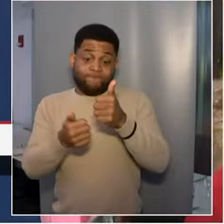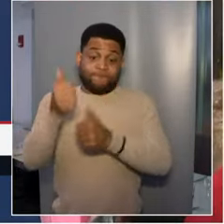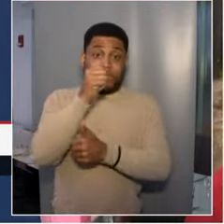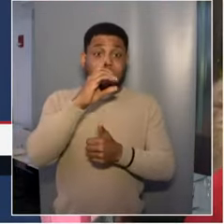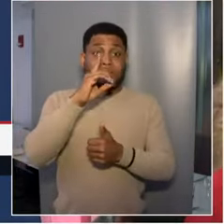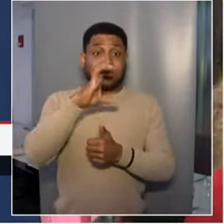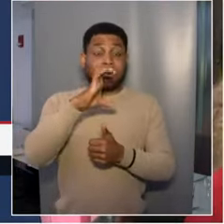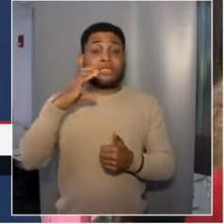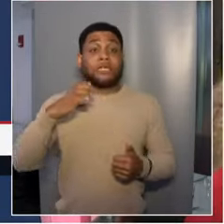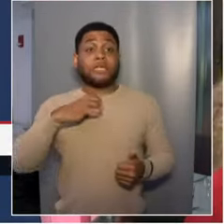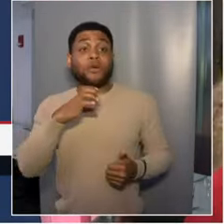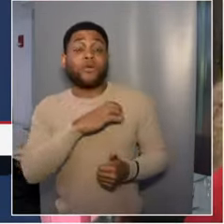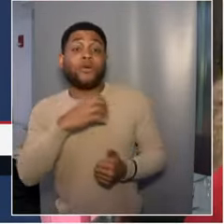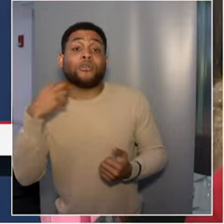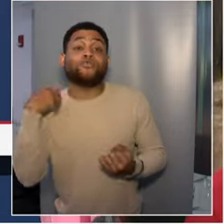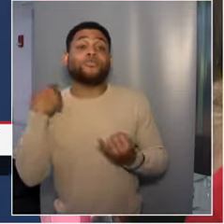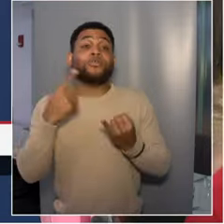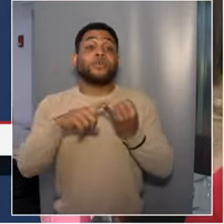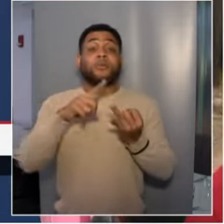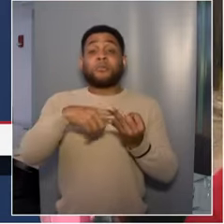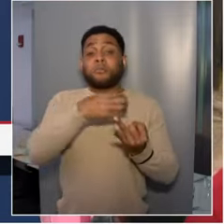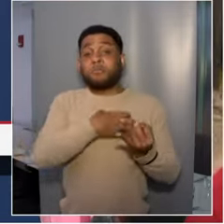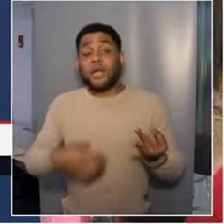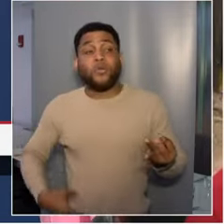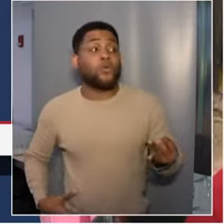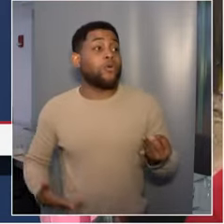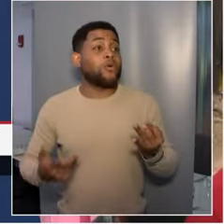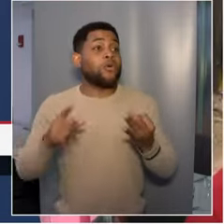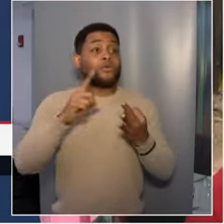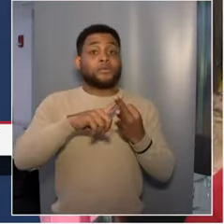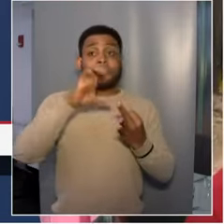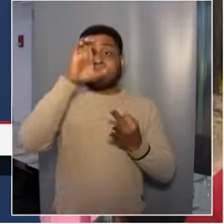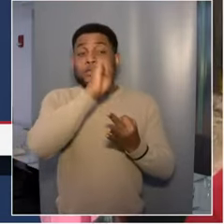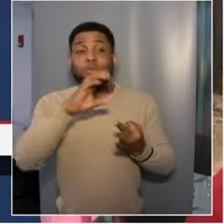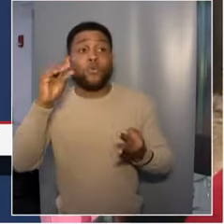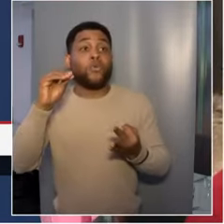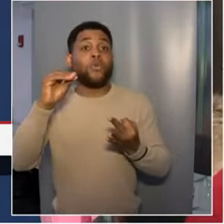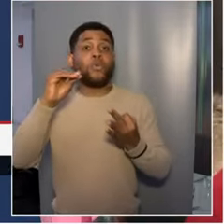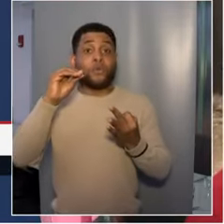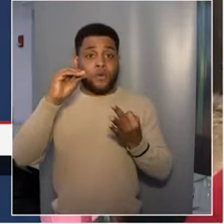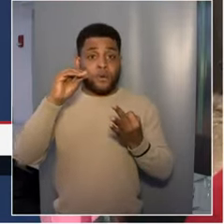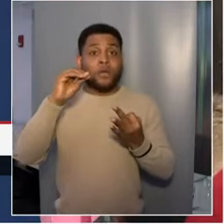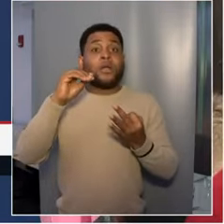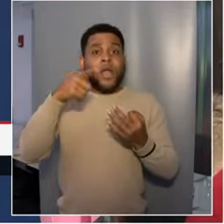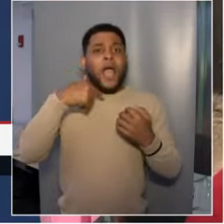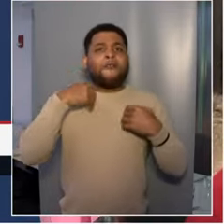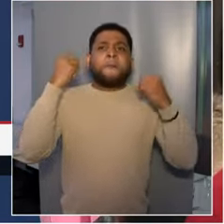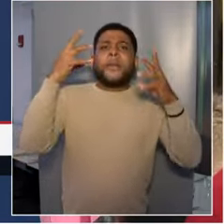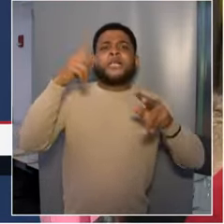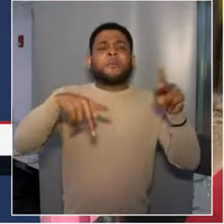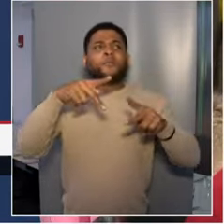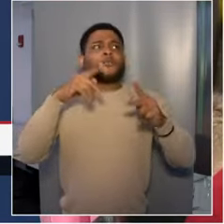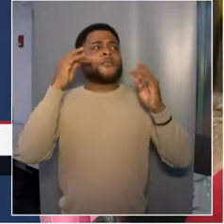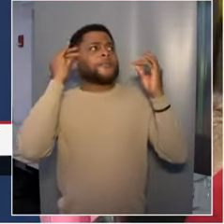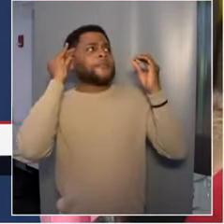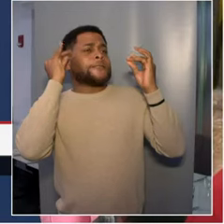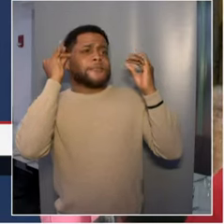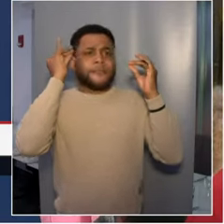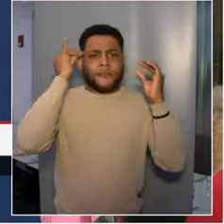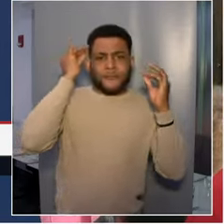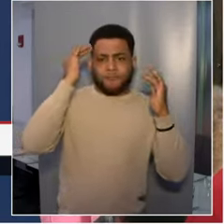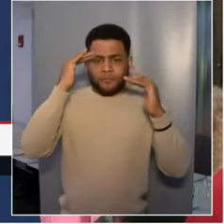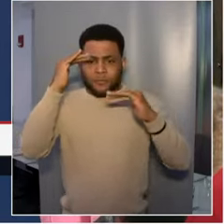decisions that are in balance to the constituents that you serve. And that was a very, very tough decision